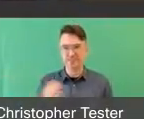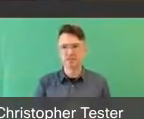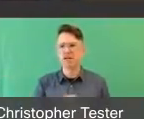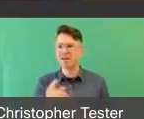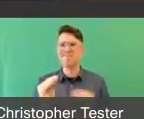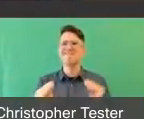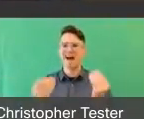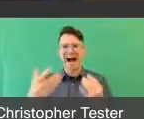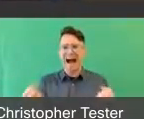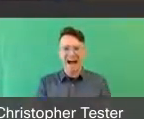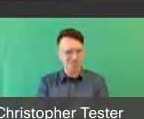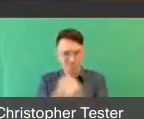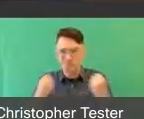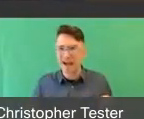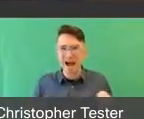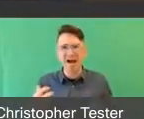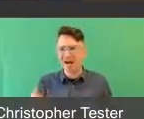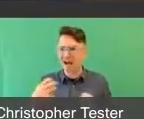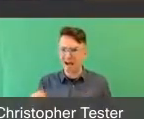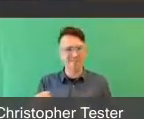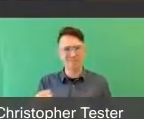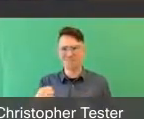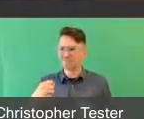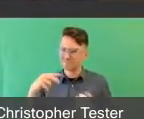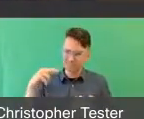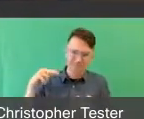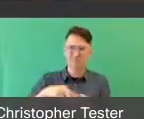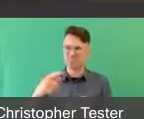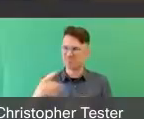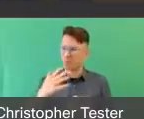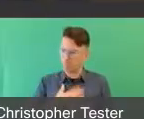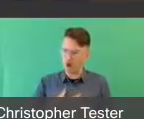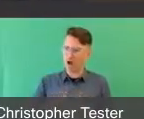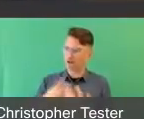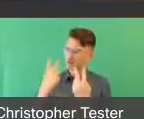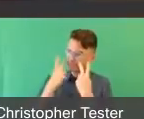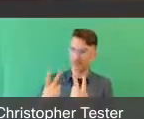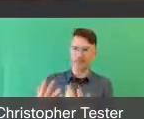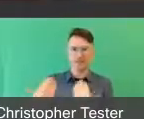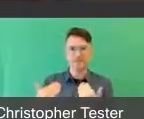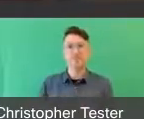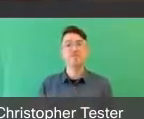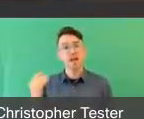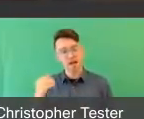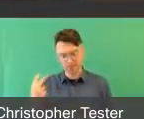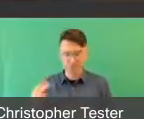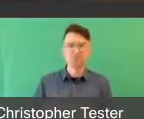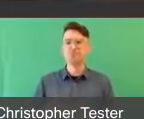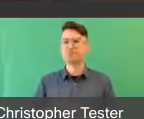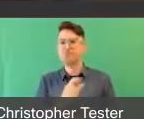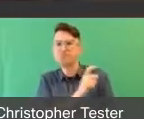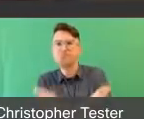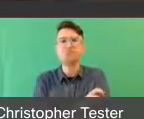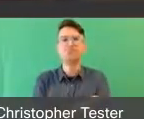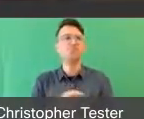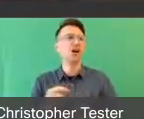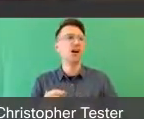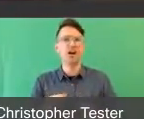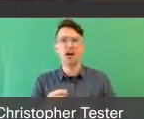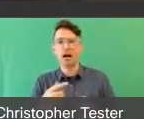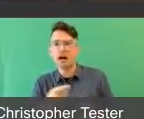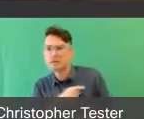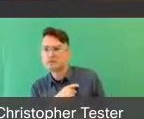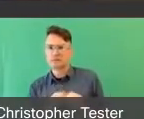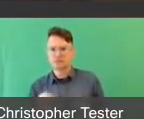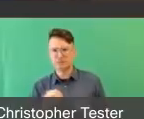that power and your bold and brilliant selves to make sure that you're looking after yourselves